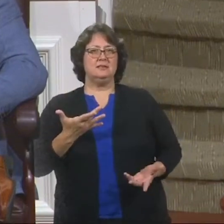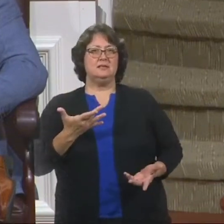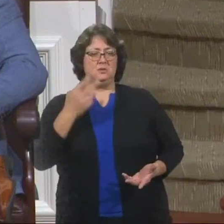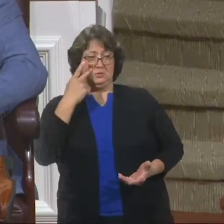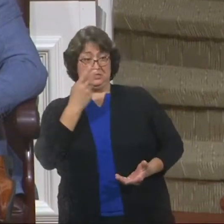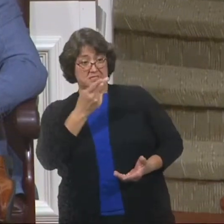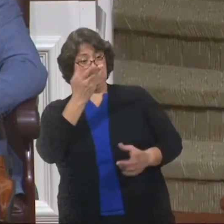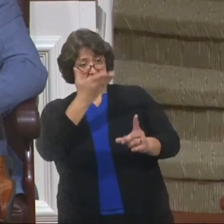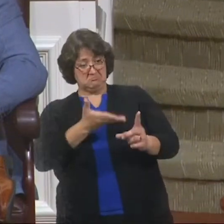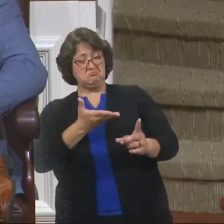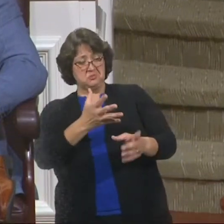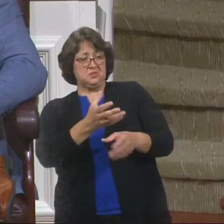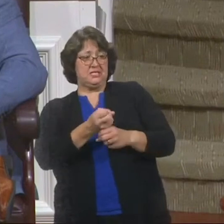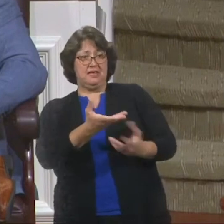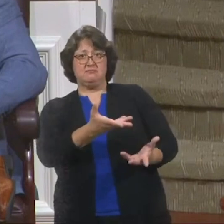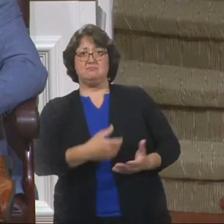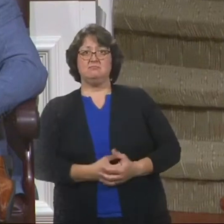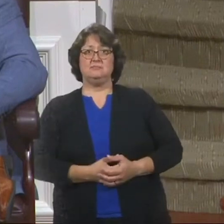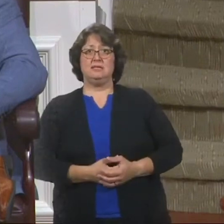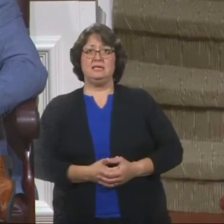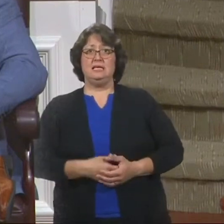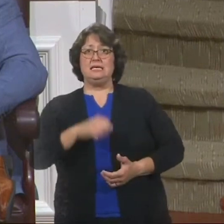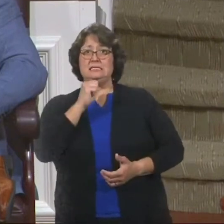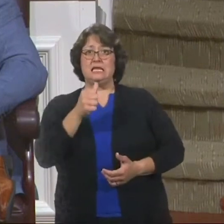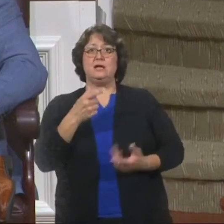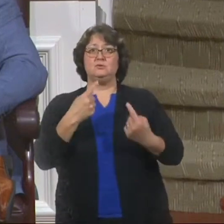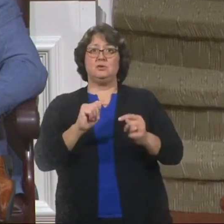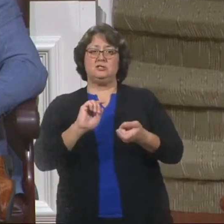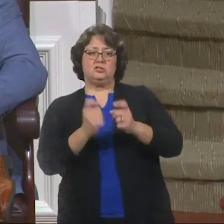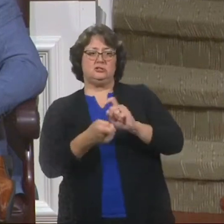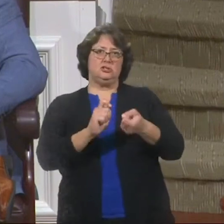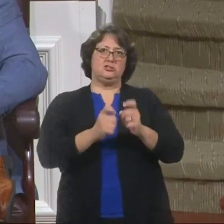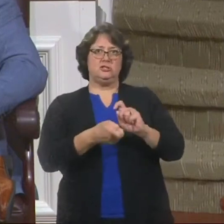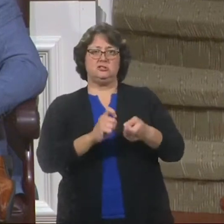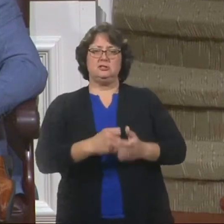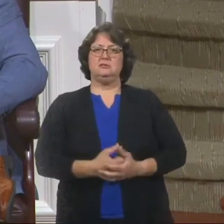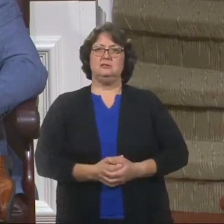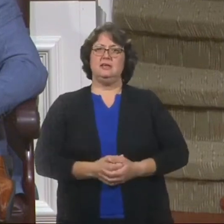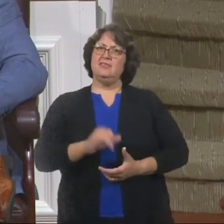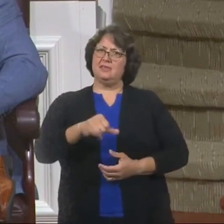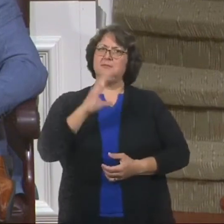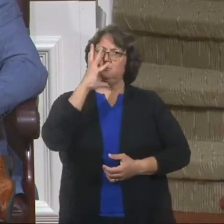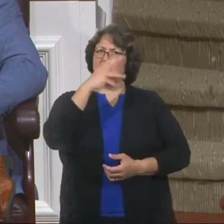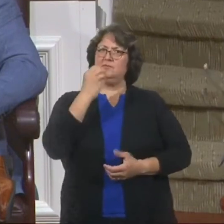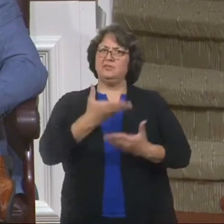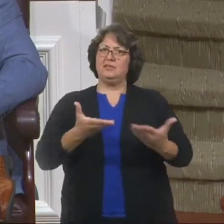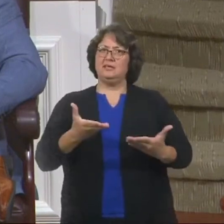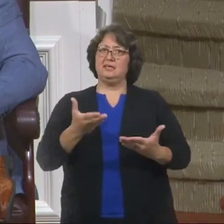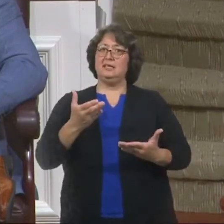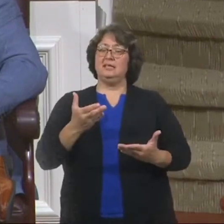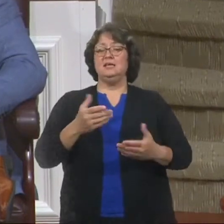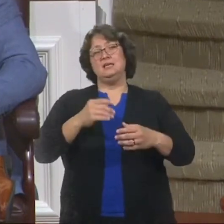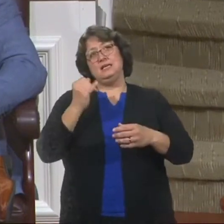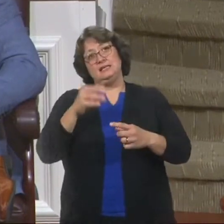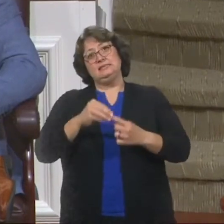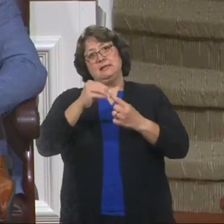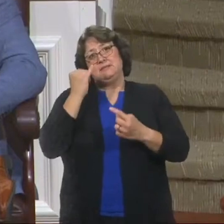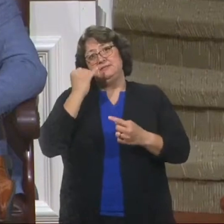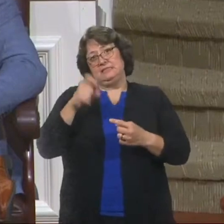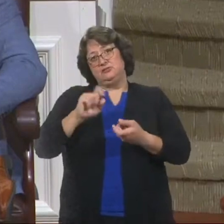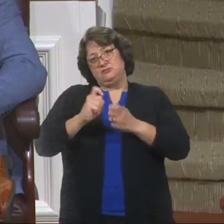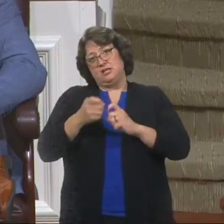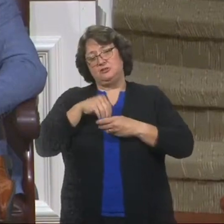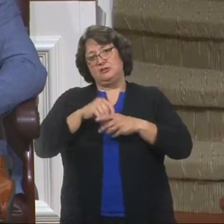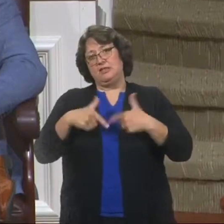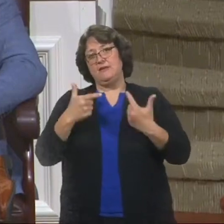you see is what you get. They're not given to change. What's a beautiful thing, except for changes that need to be made in our own lives. They're